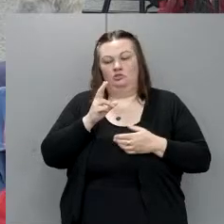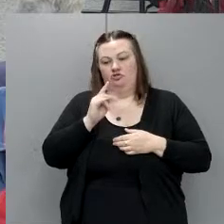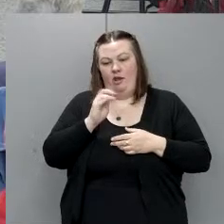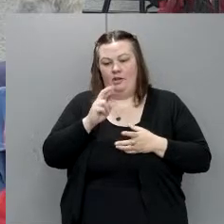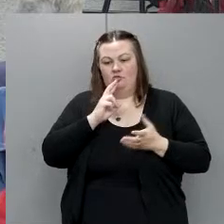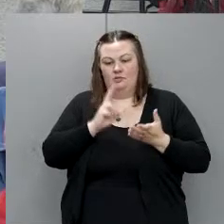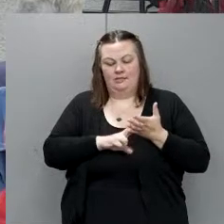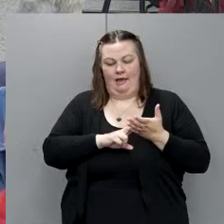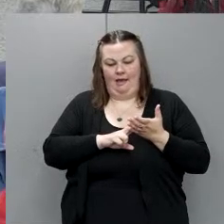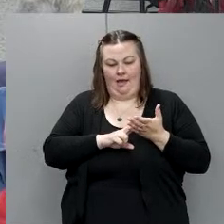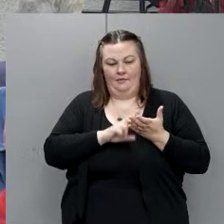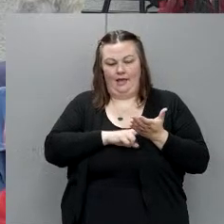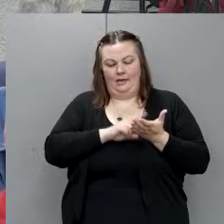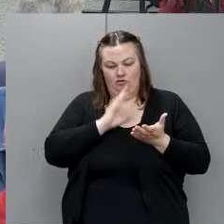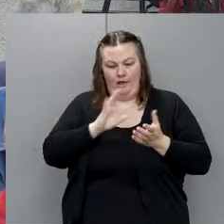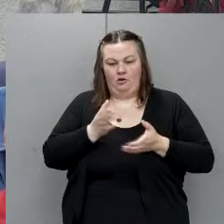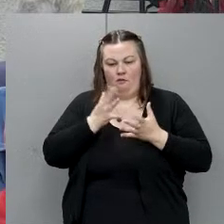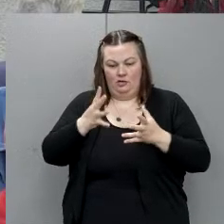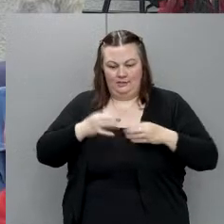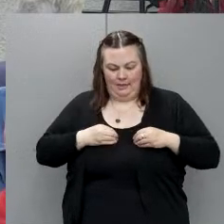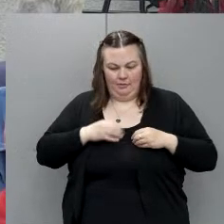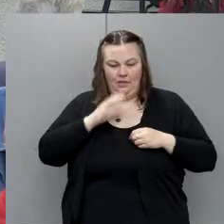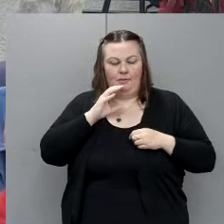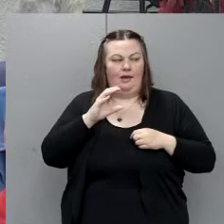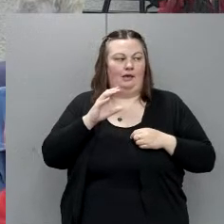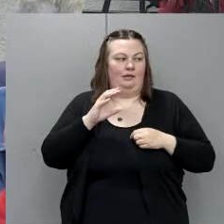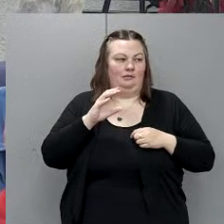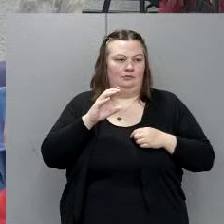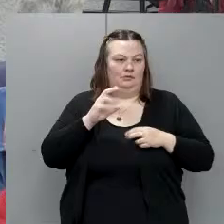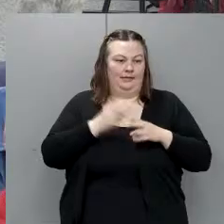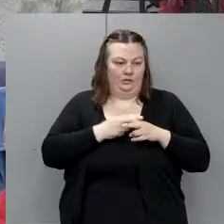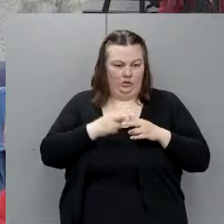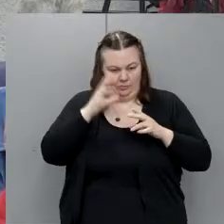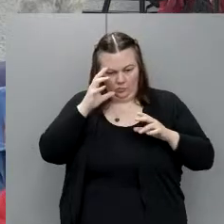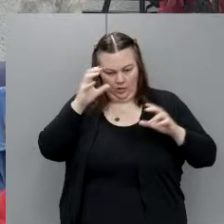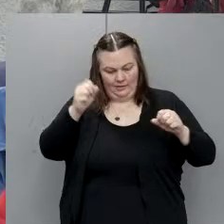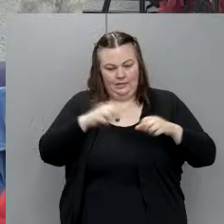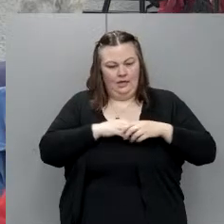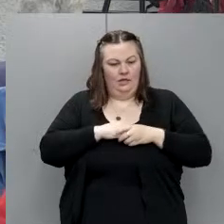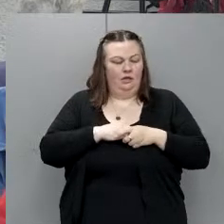board the contract which was offered and accepted by the interim president.